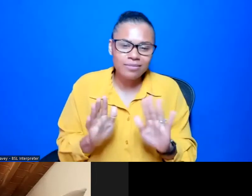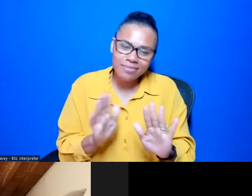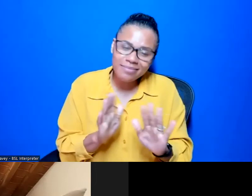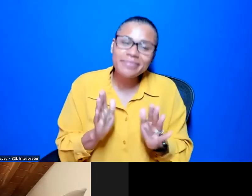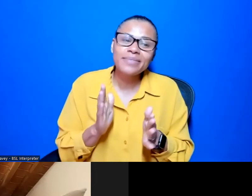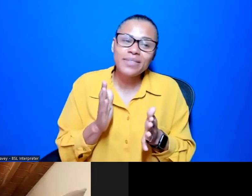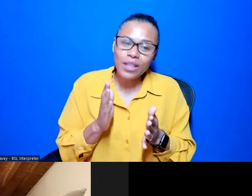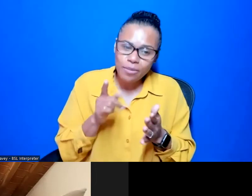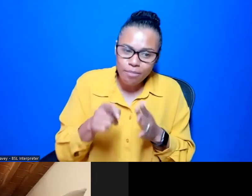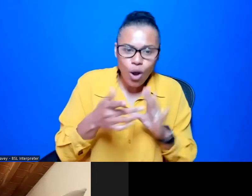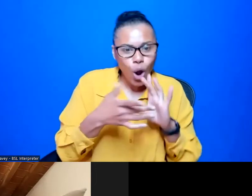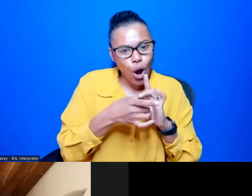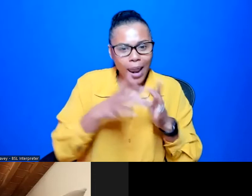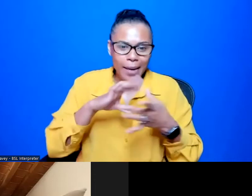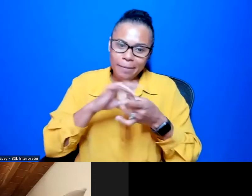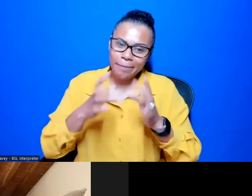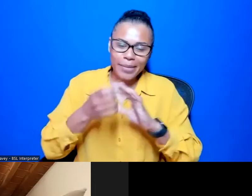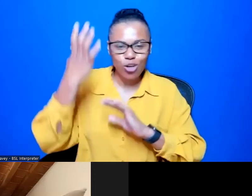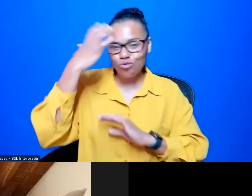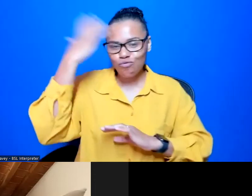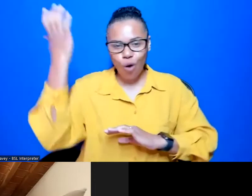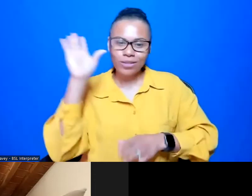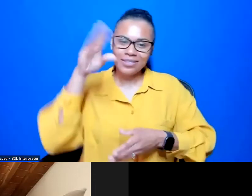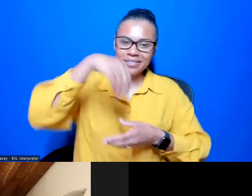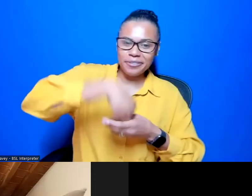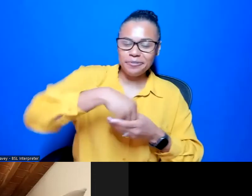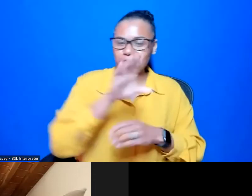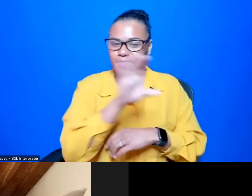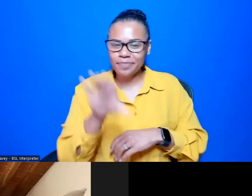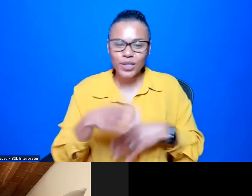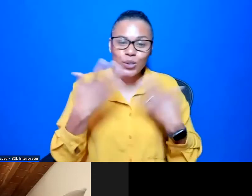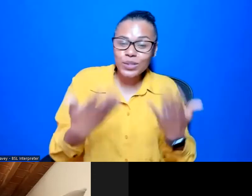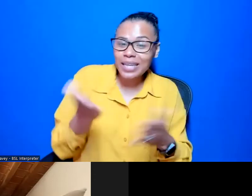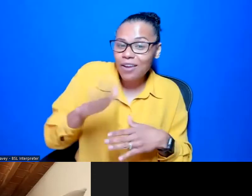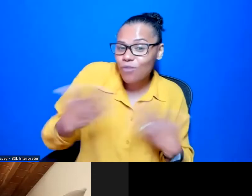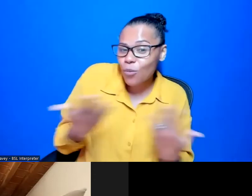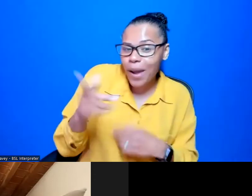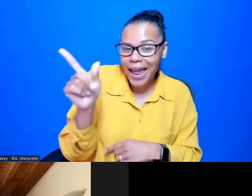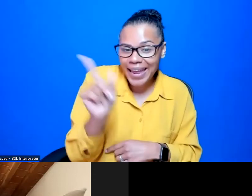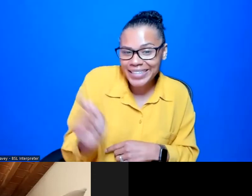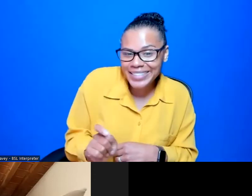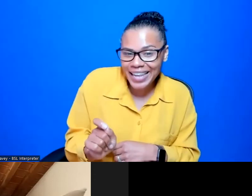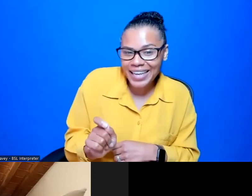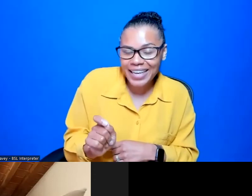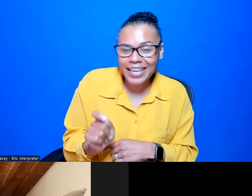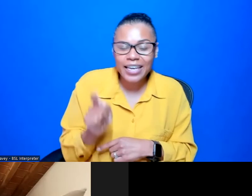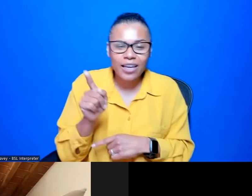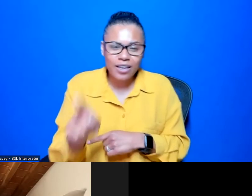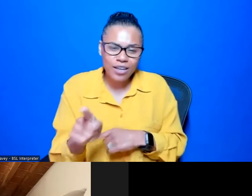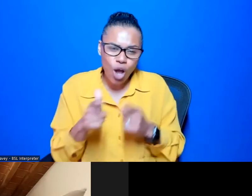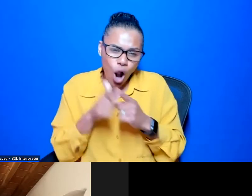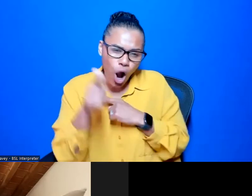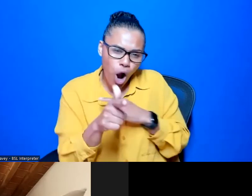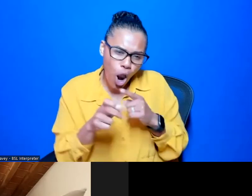have Olympic royalty on our call today, everybody, all the way from Italy, long jump superstar. We